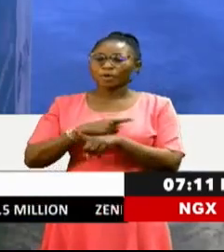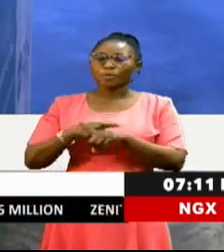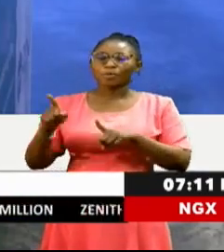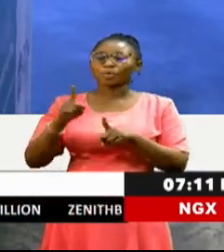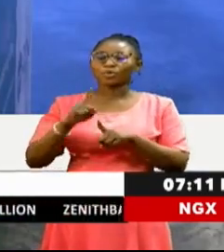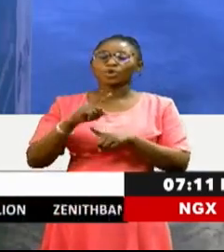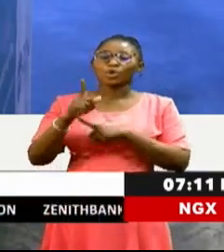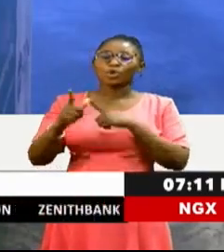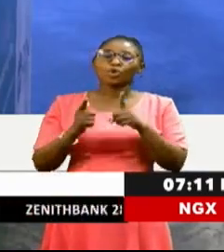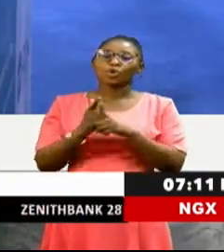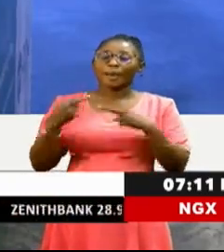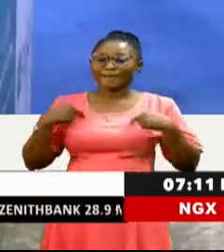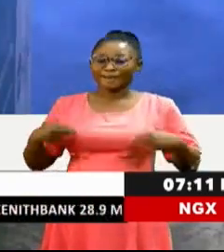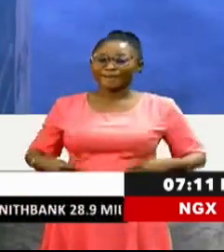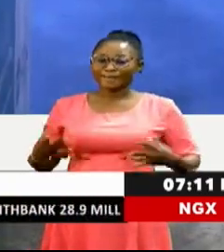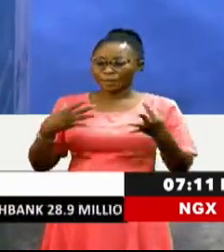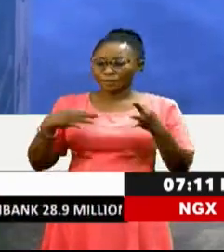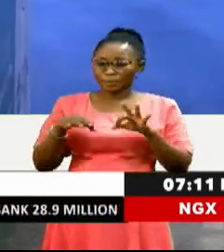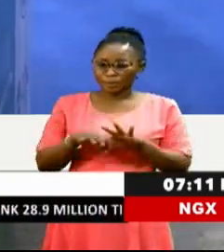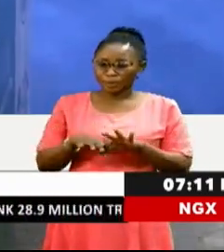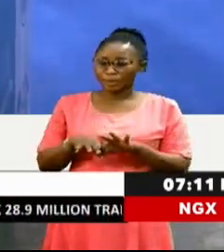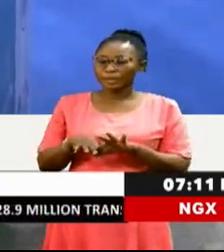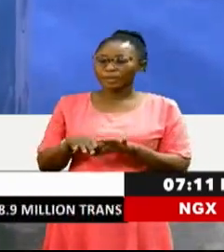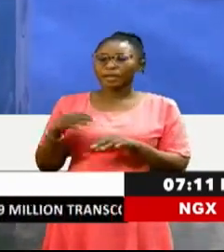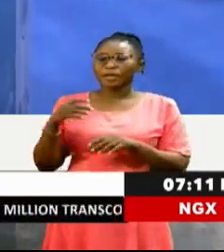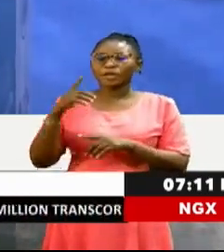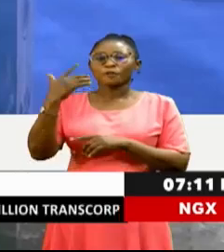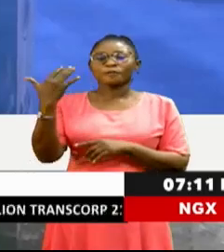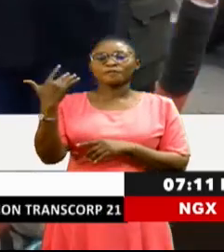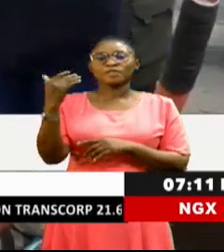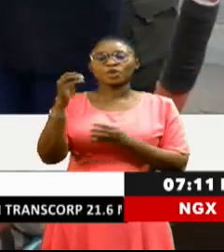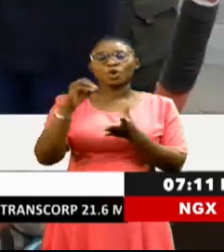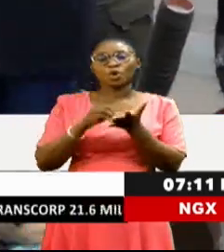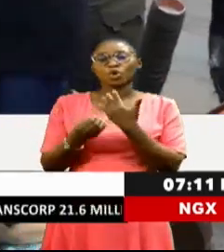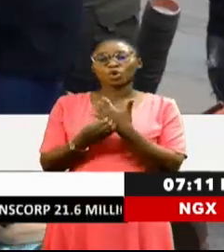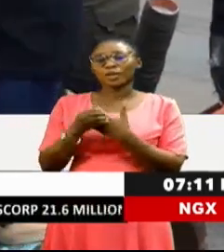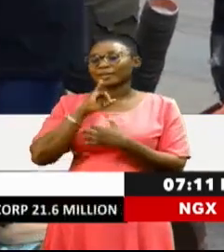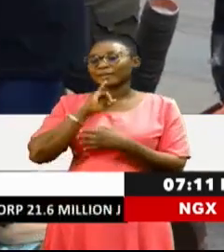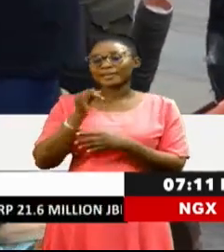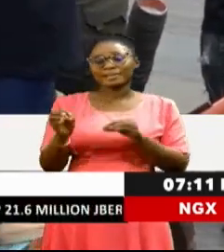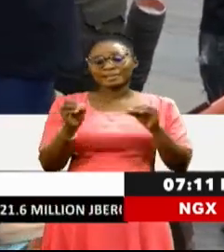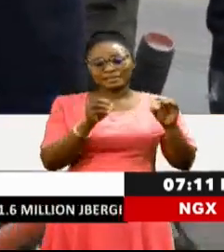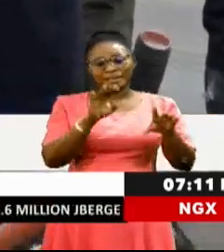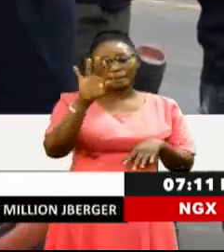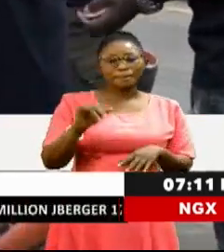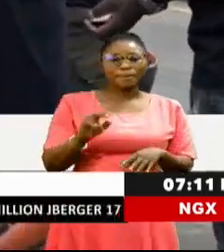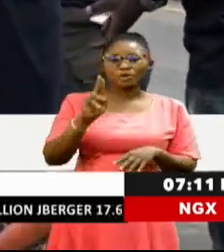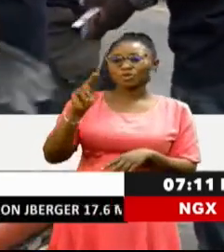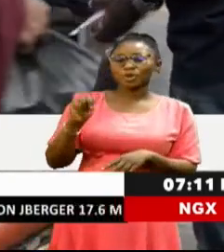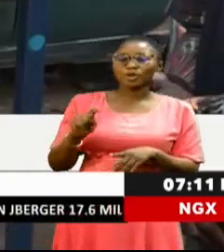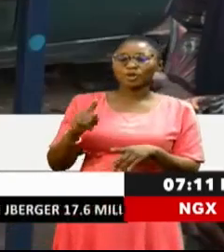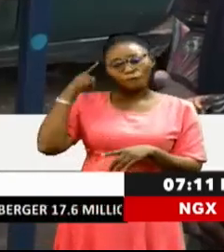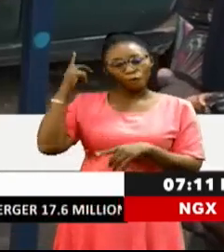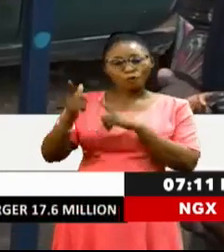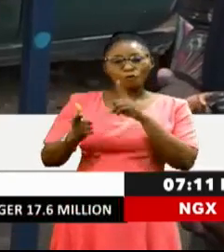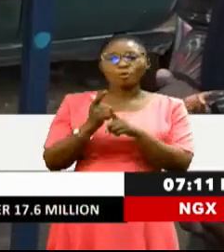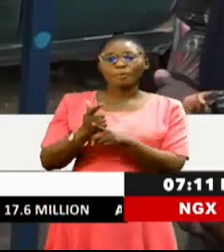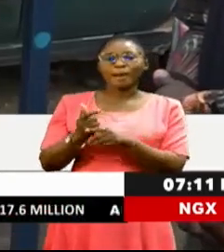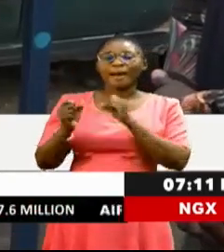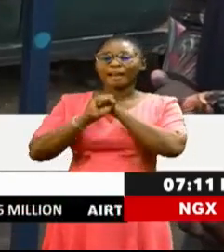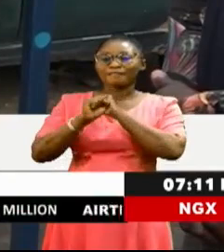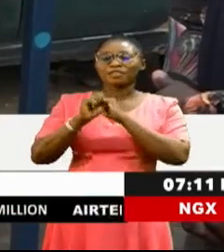necessity. Globally, the 15th of October is set aside by the United Nations for global advocacy on hand washing. In recent